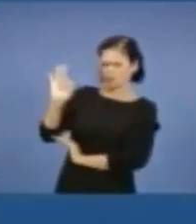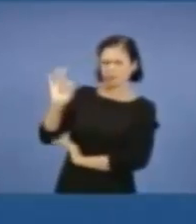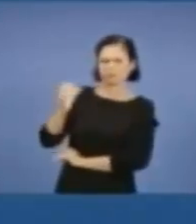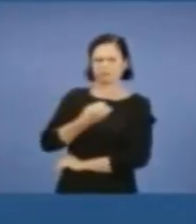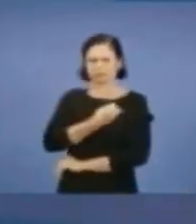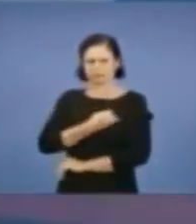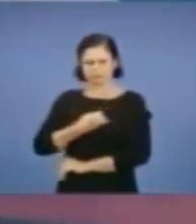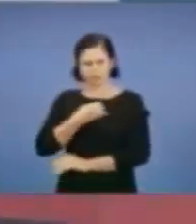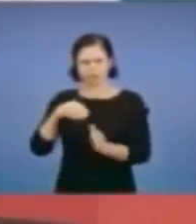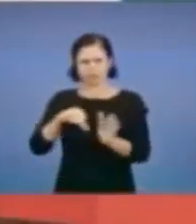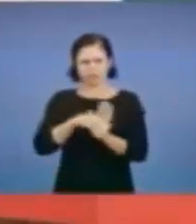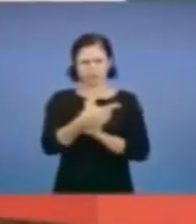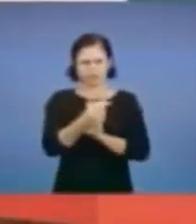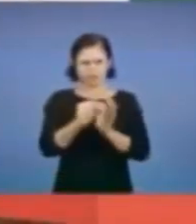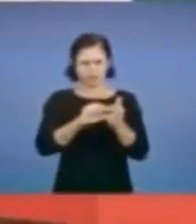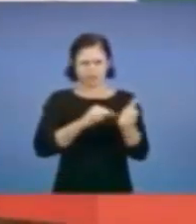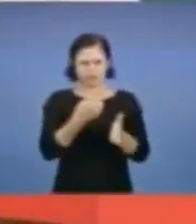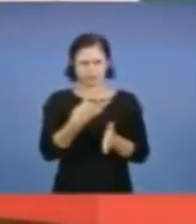We just read.